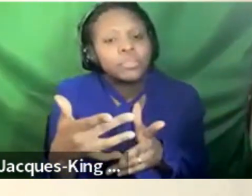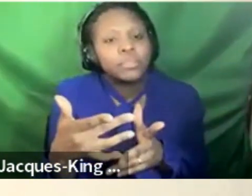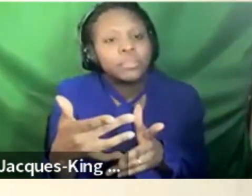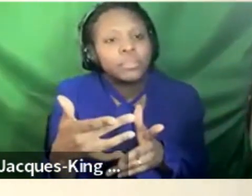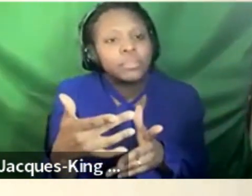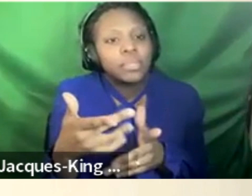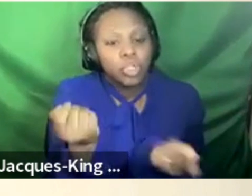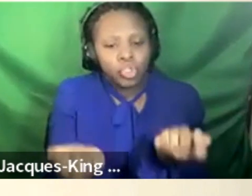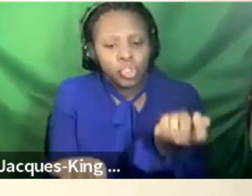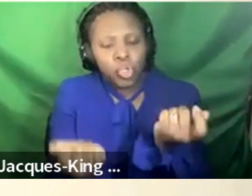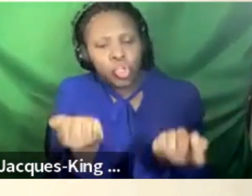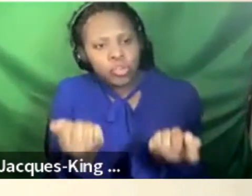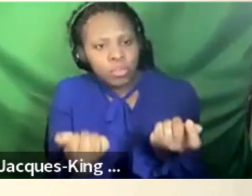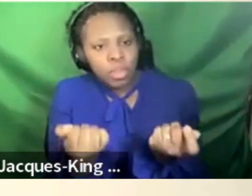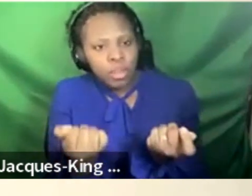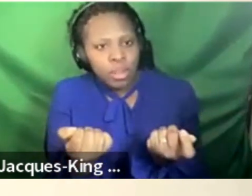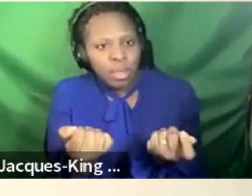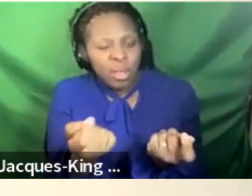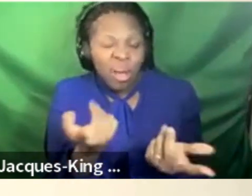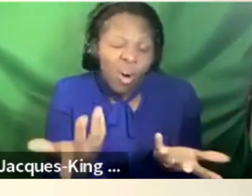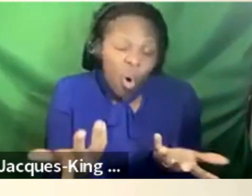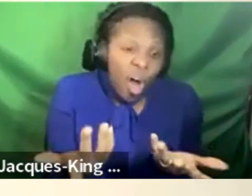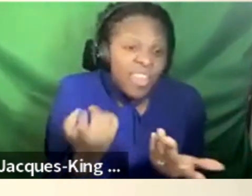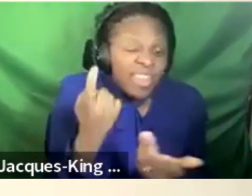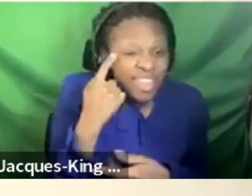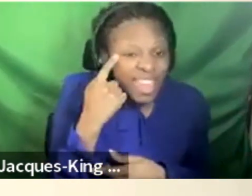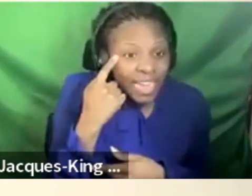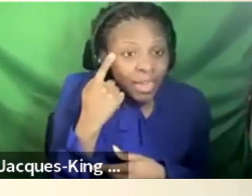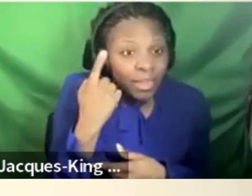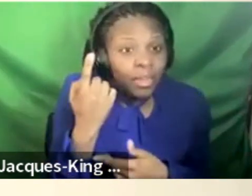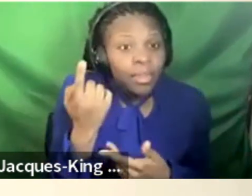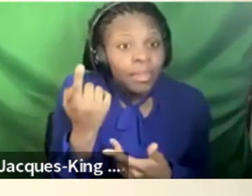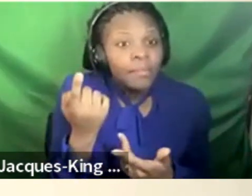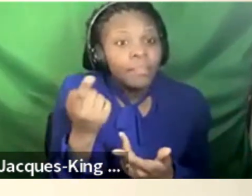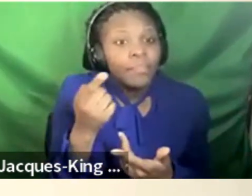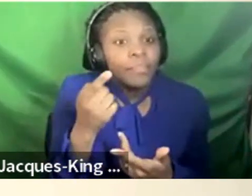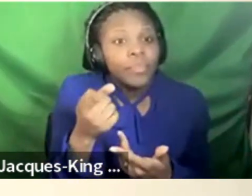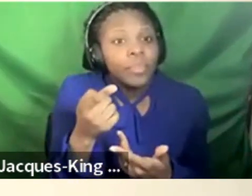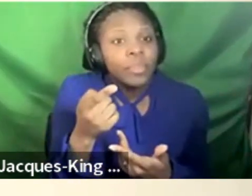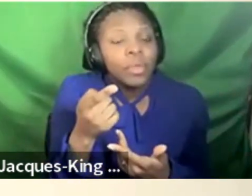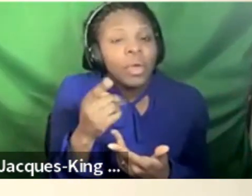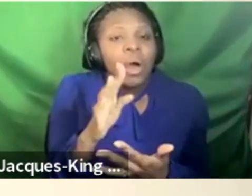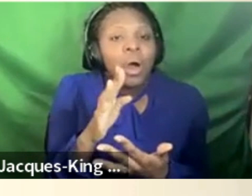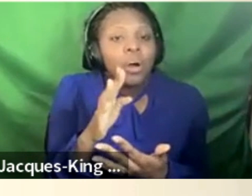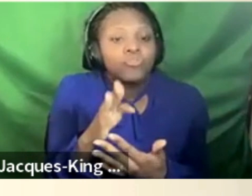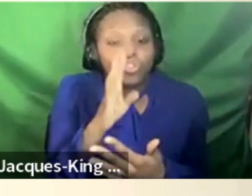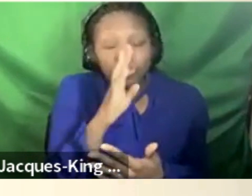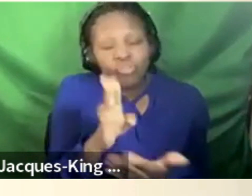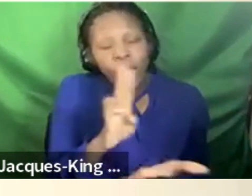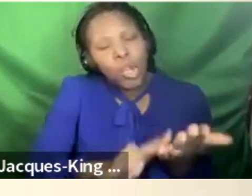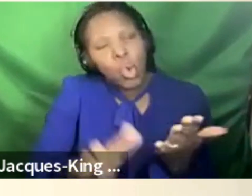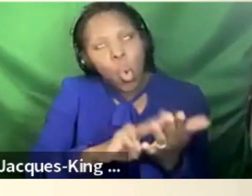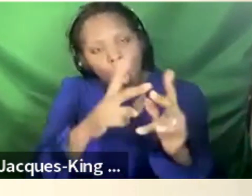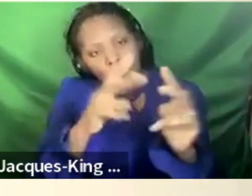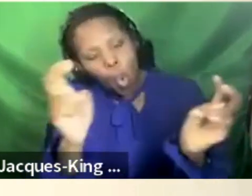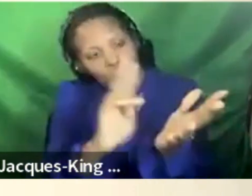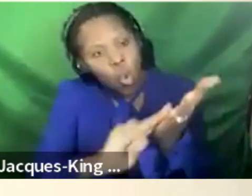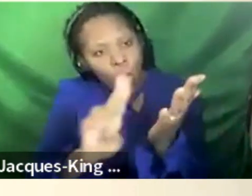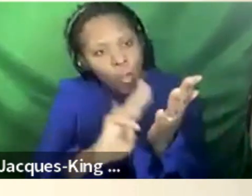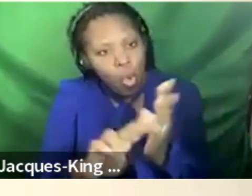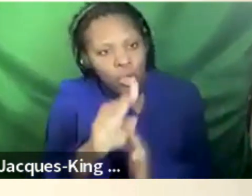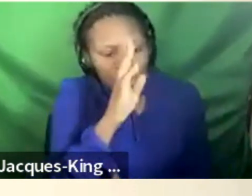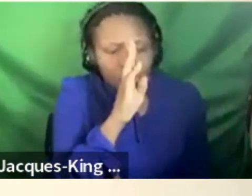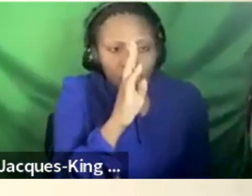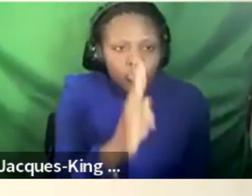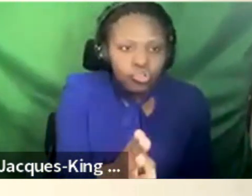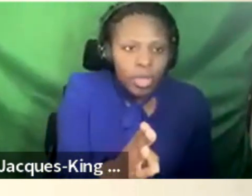influence and subject a judgment, I suppose, on the